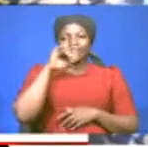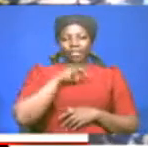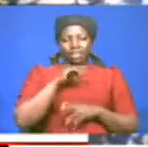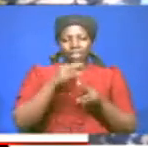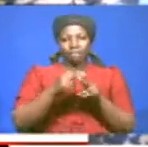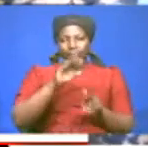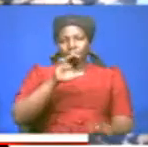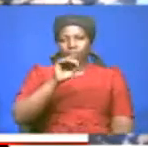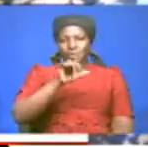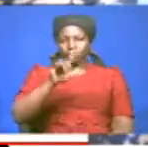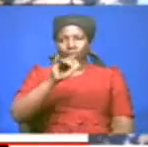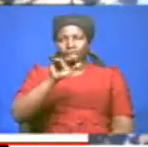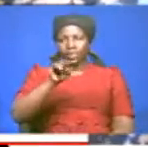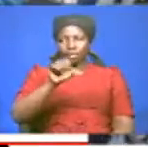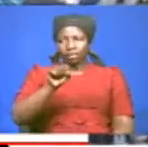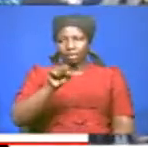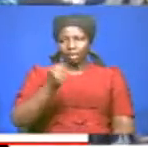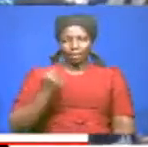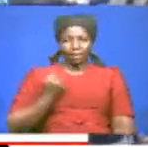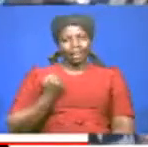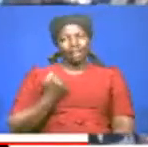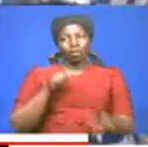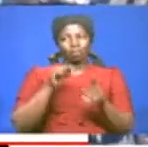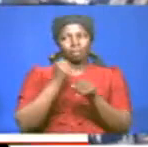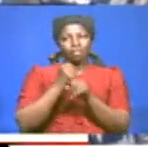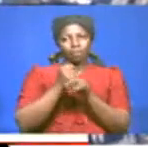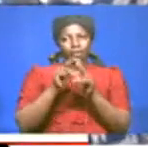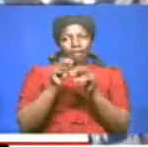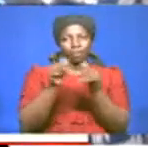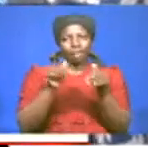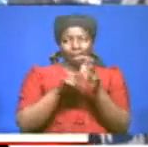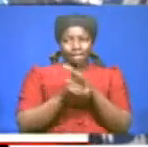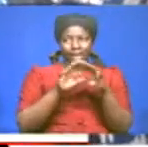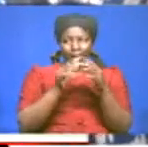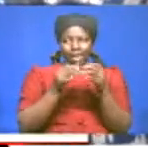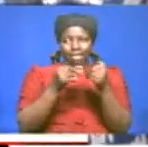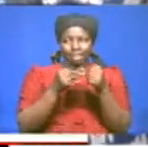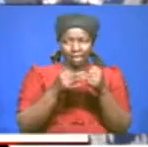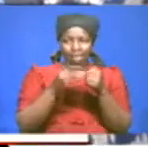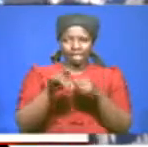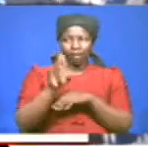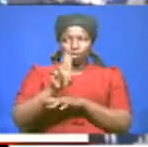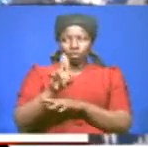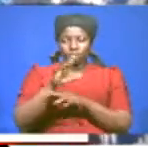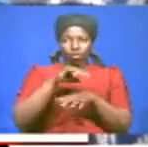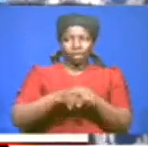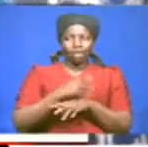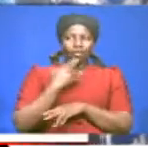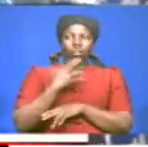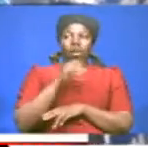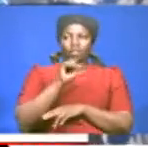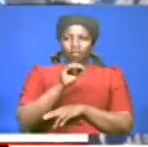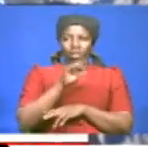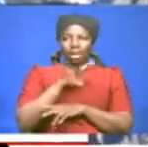Singeye, the girl still did very well. And in class 8, he used to score 450 and